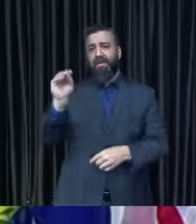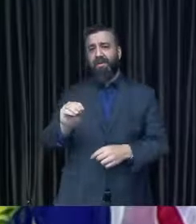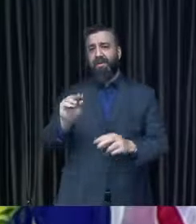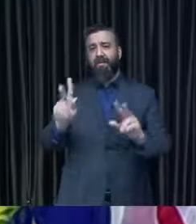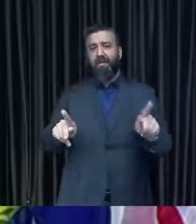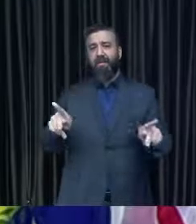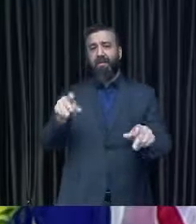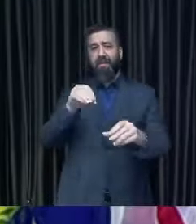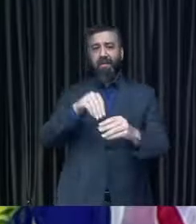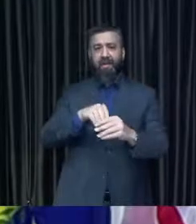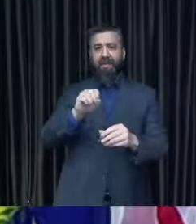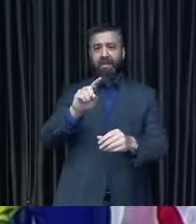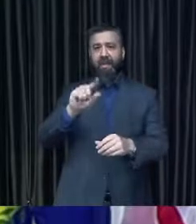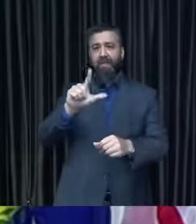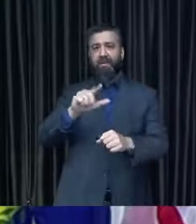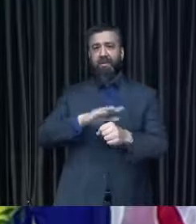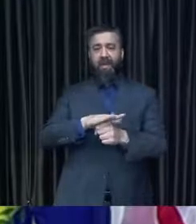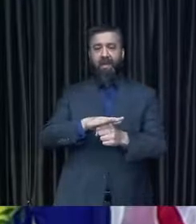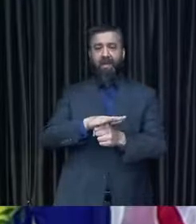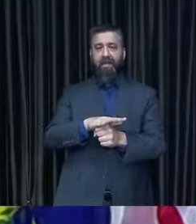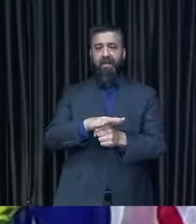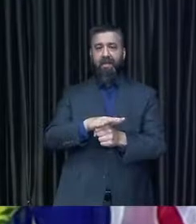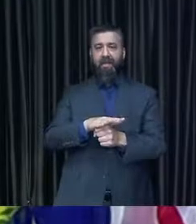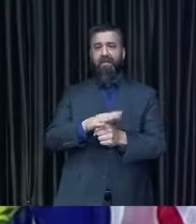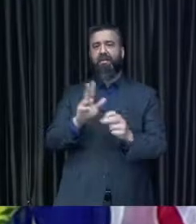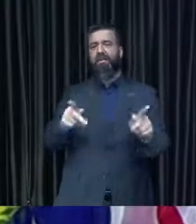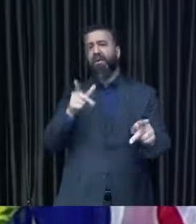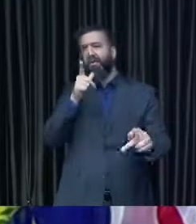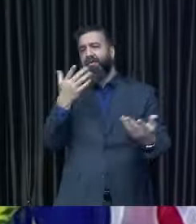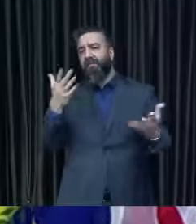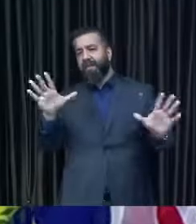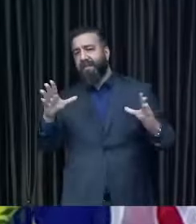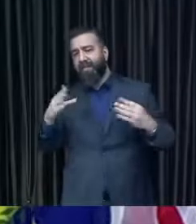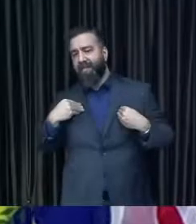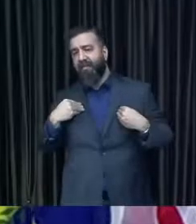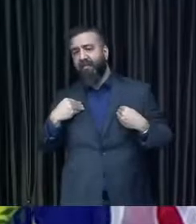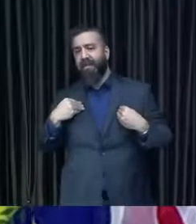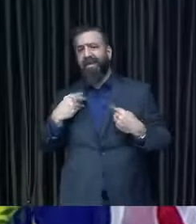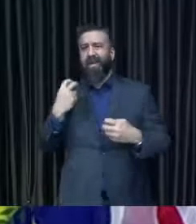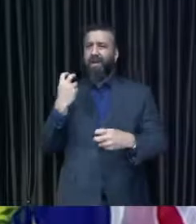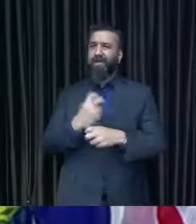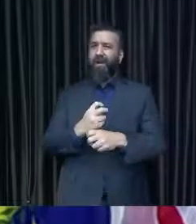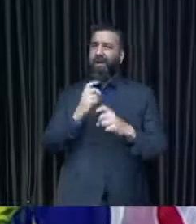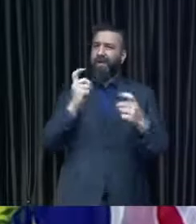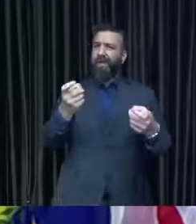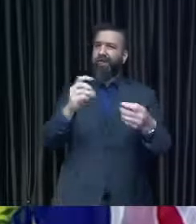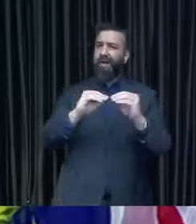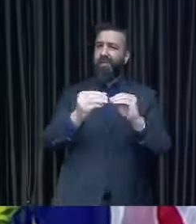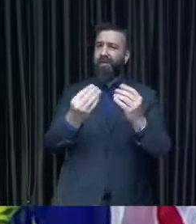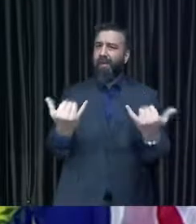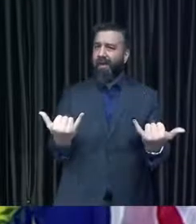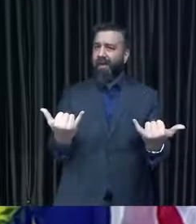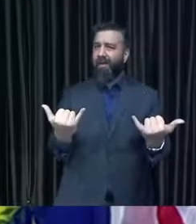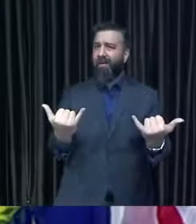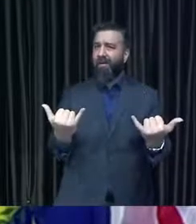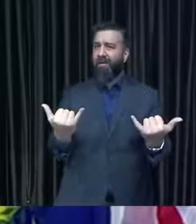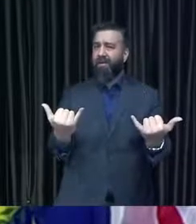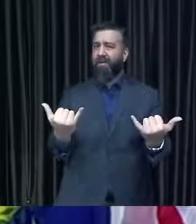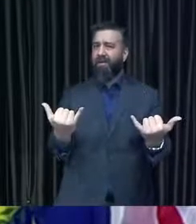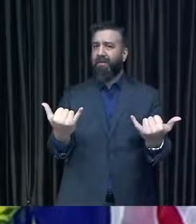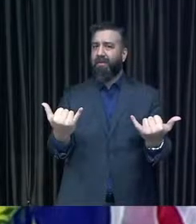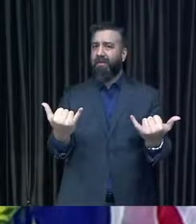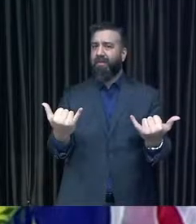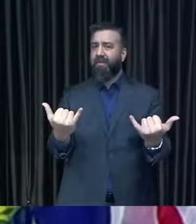in St. Louis County, the percentage of public health workers who've accepted the vaccine moving forward. It's hard to give that number of people who